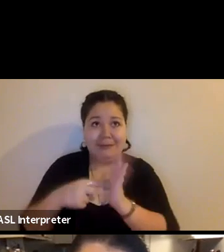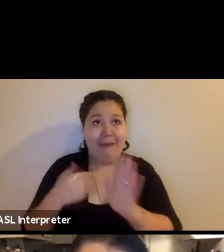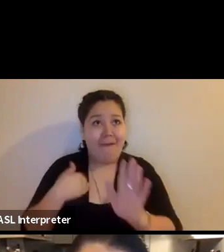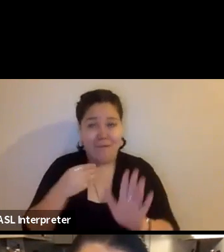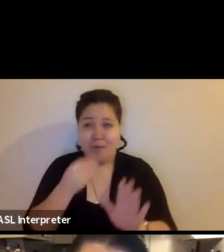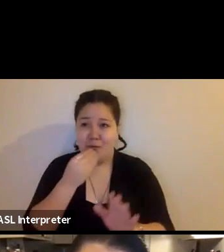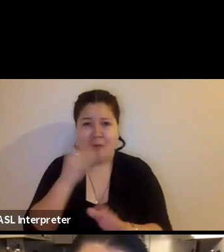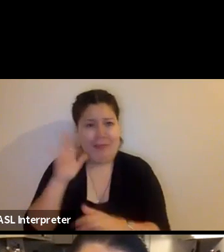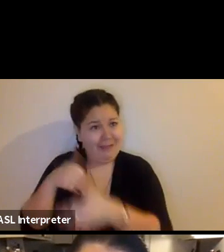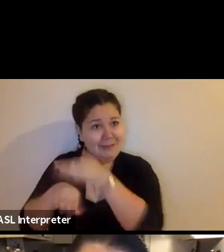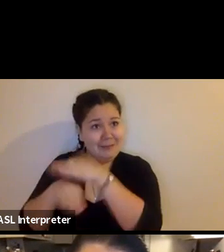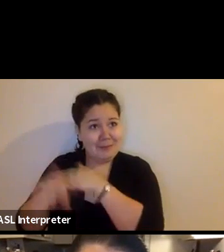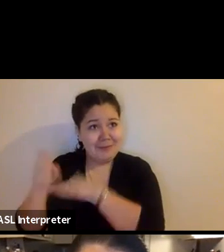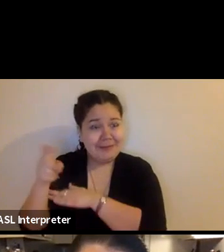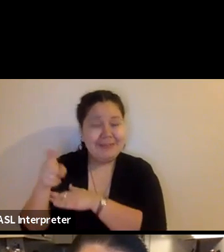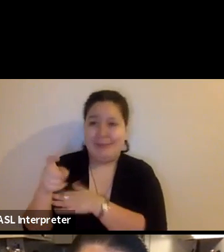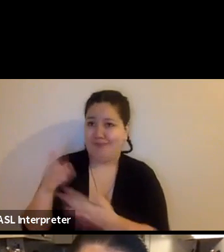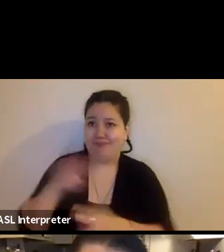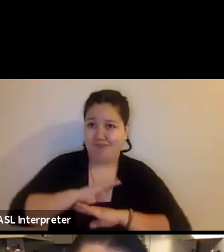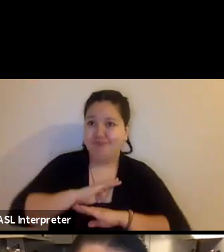an access need.